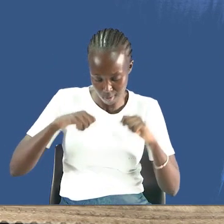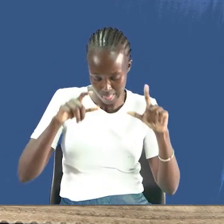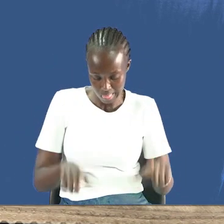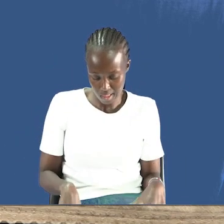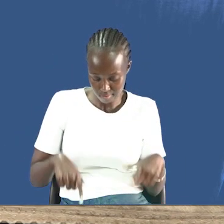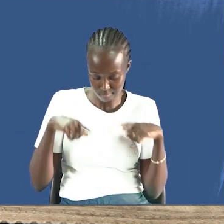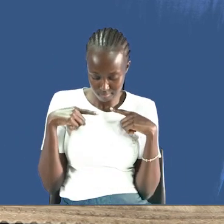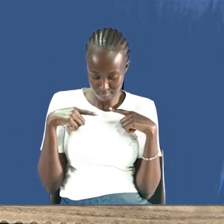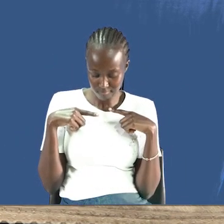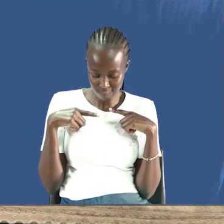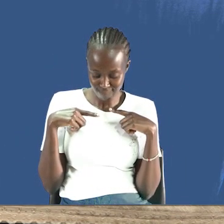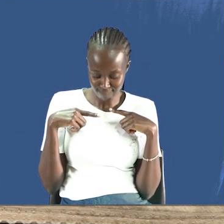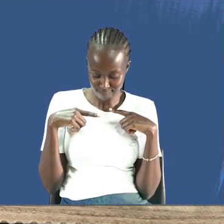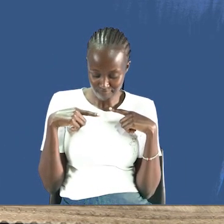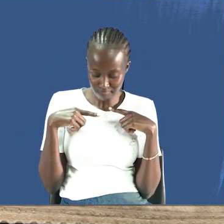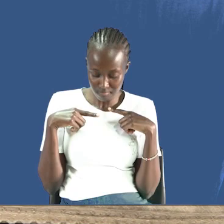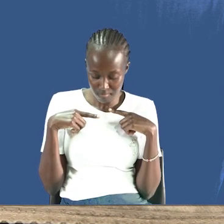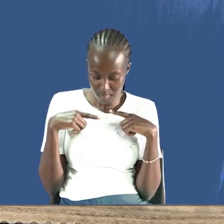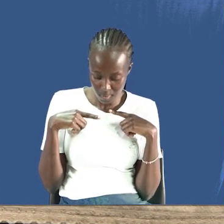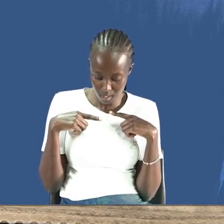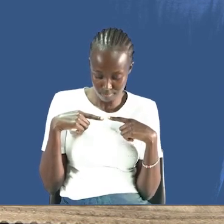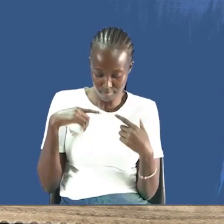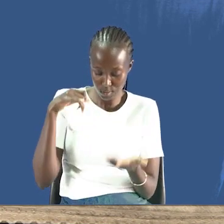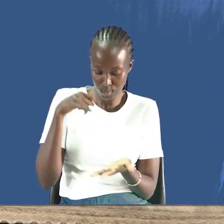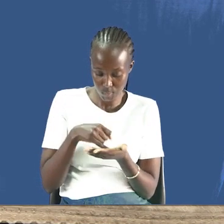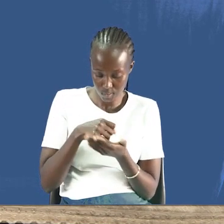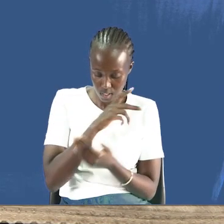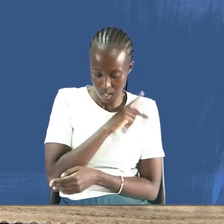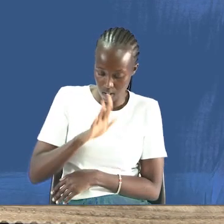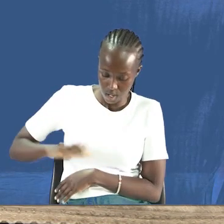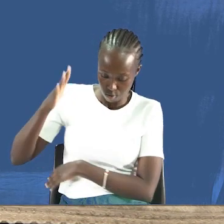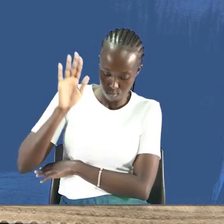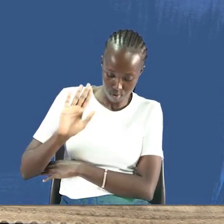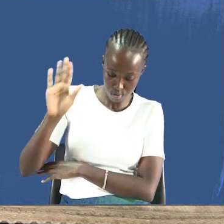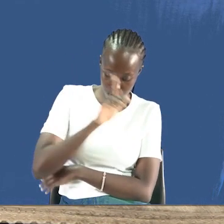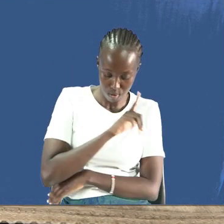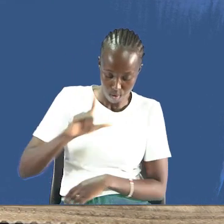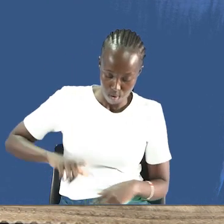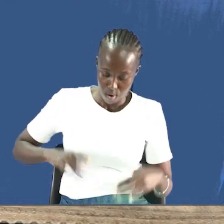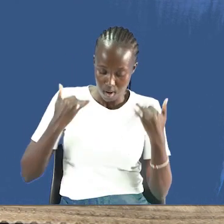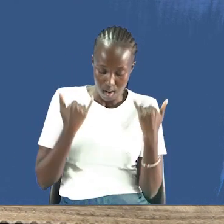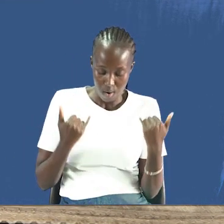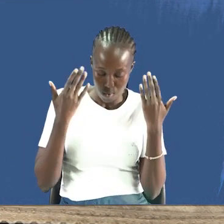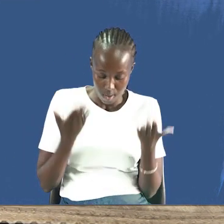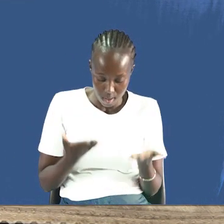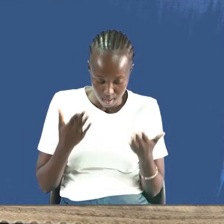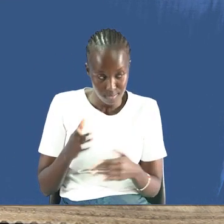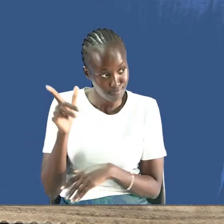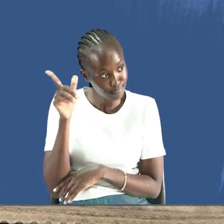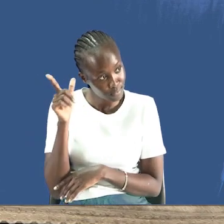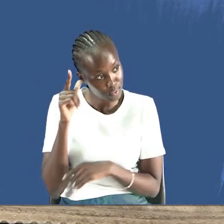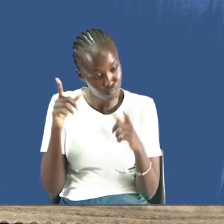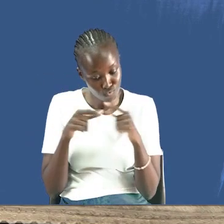live and become part and parcel of your kingdom. And so we are here to listen to your